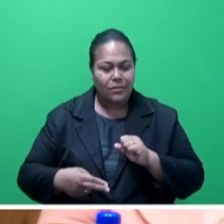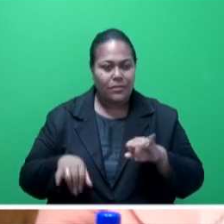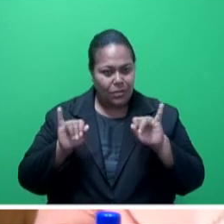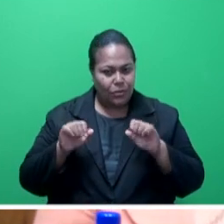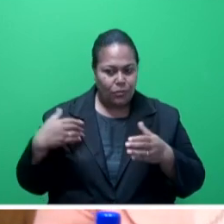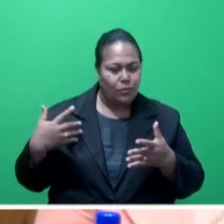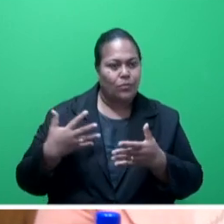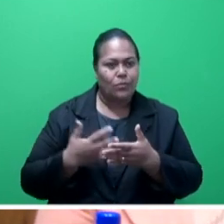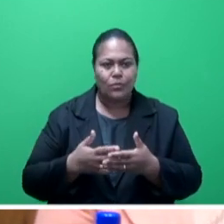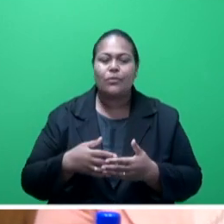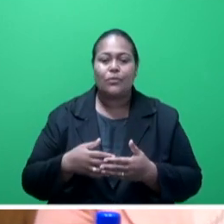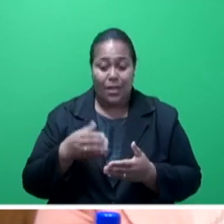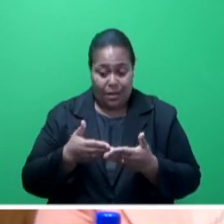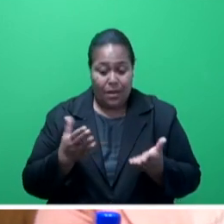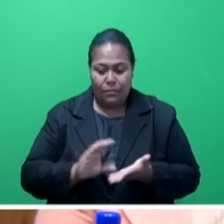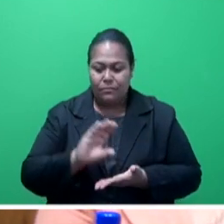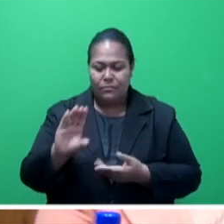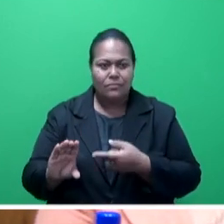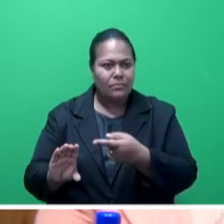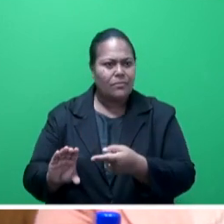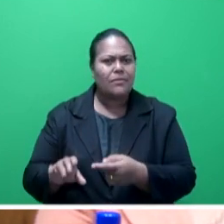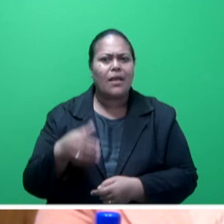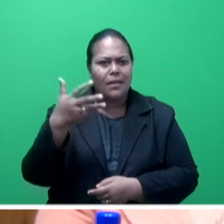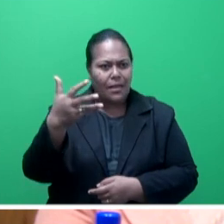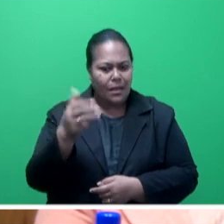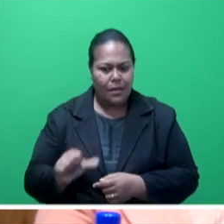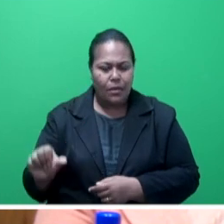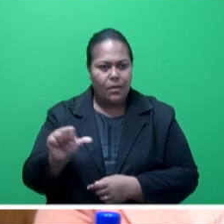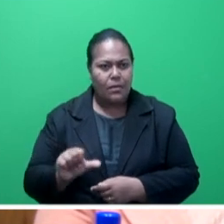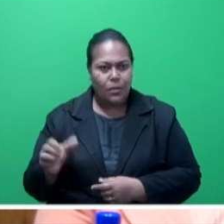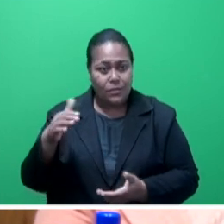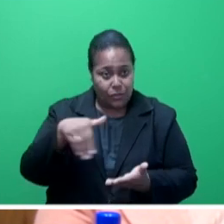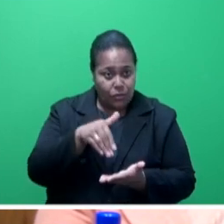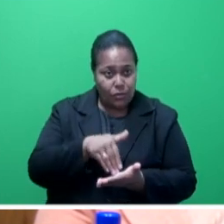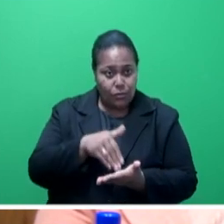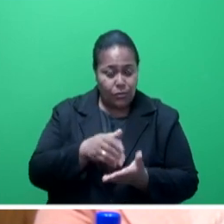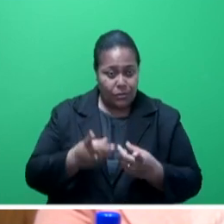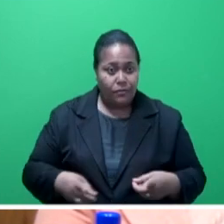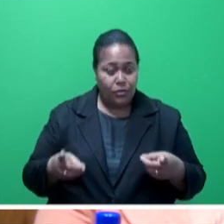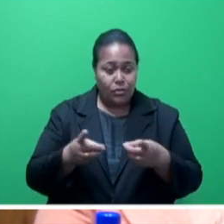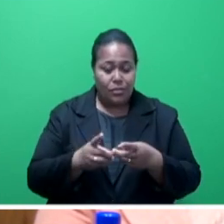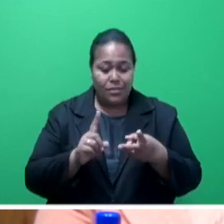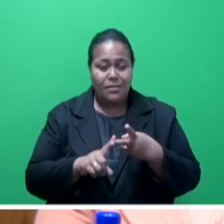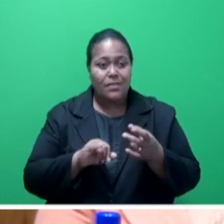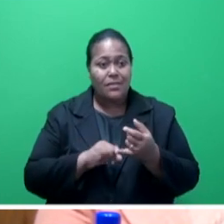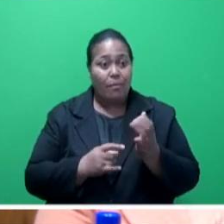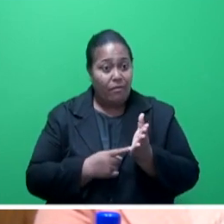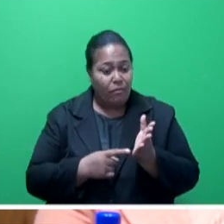will eliminate 9 intermittent supply areas, including in the Central Division, Wrong Turn in Sakoda, Burbasanga